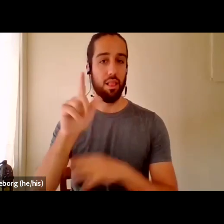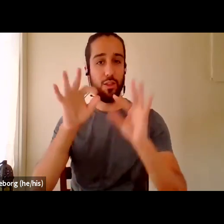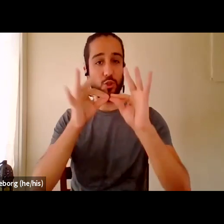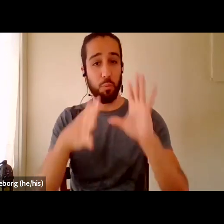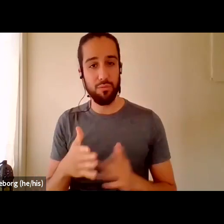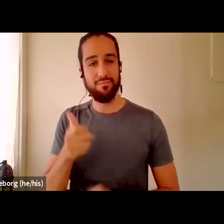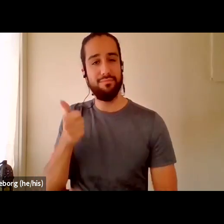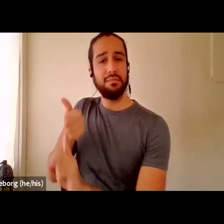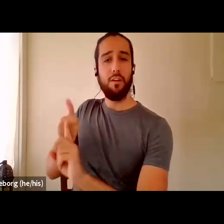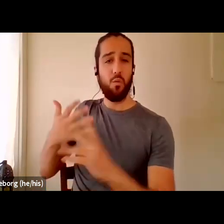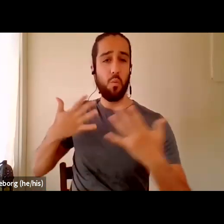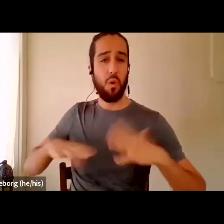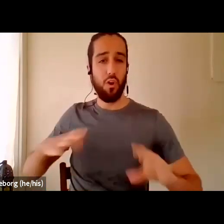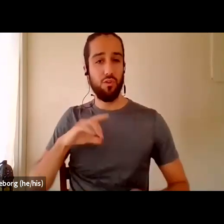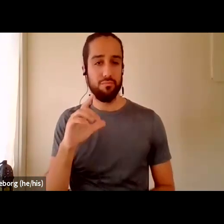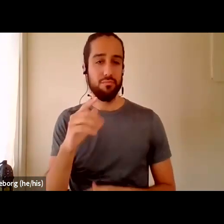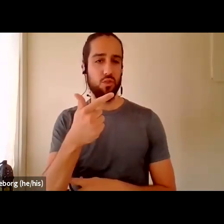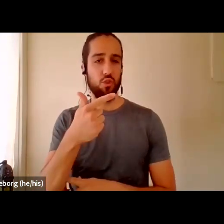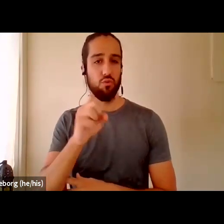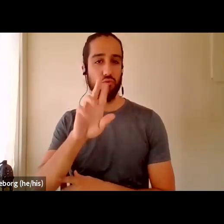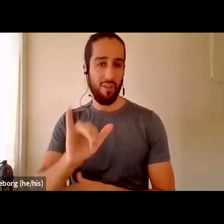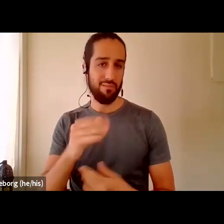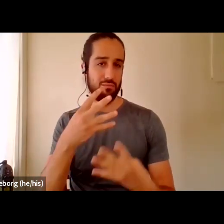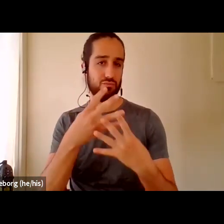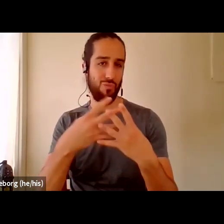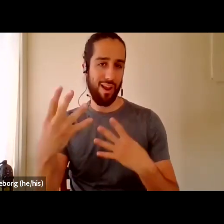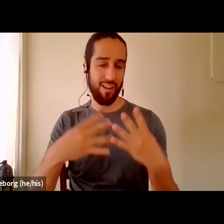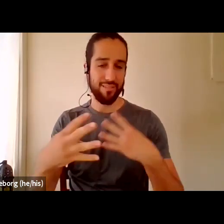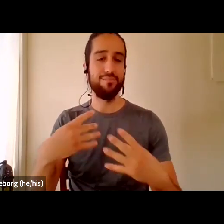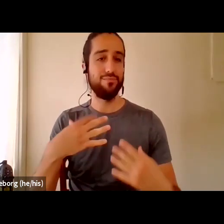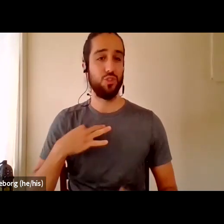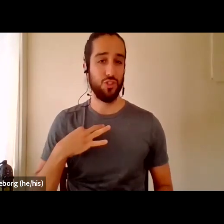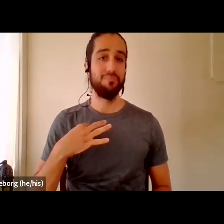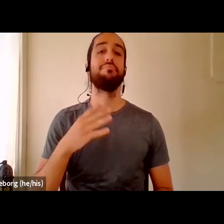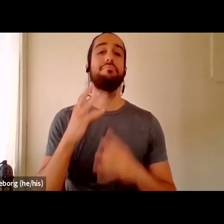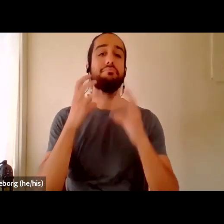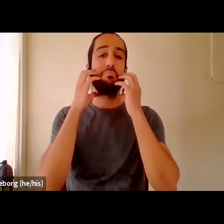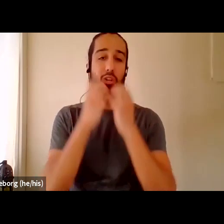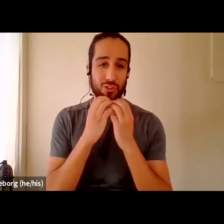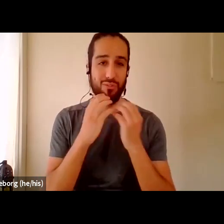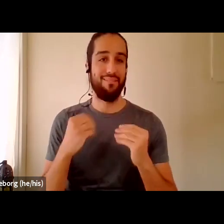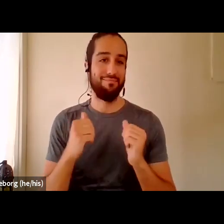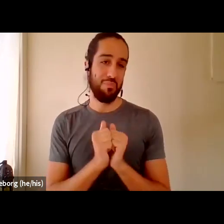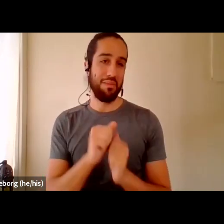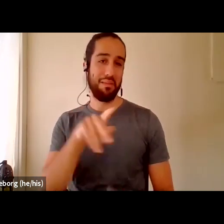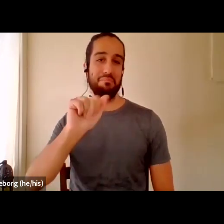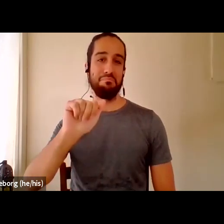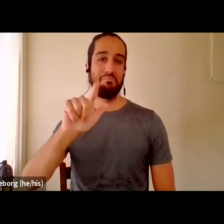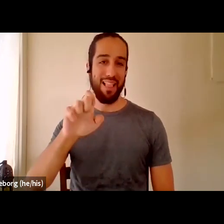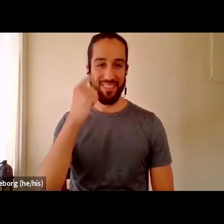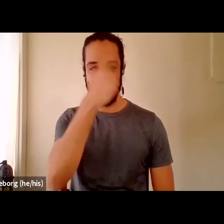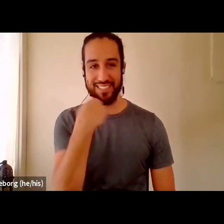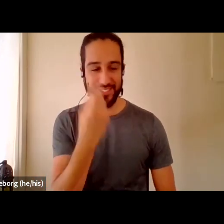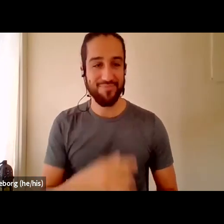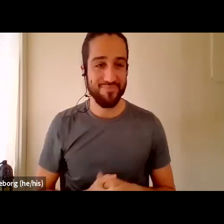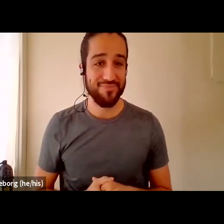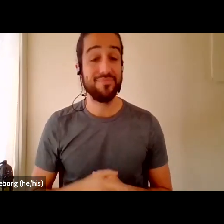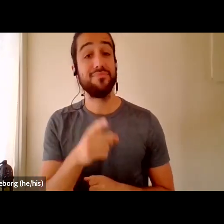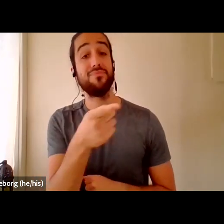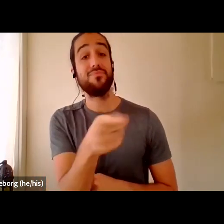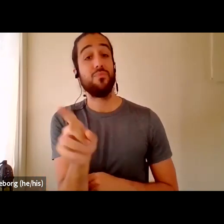is wearing a gray shirt, he has a beard, and he has a pale face. You can